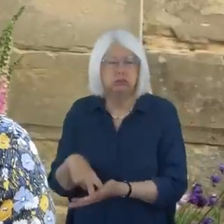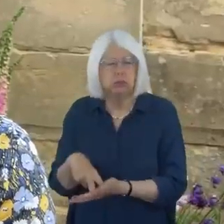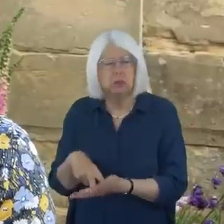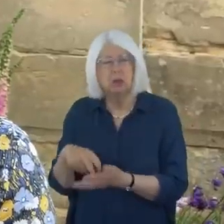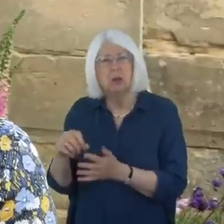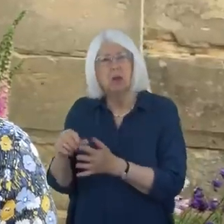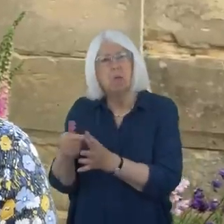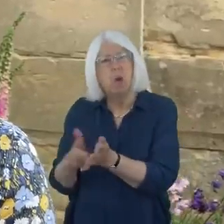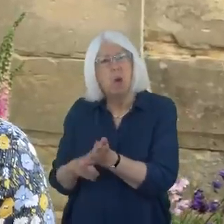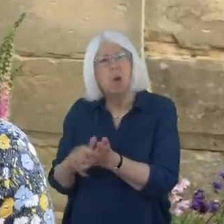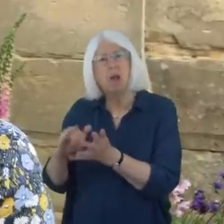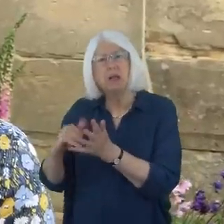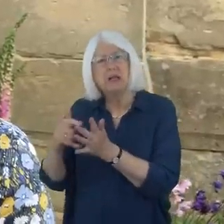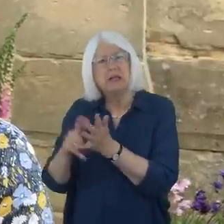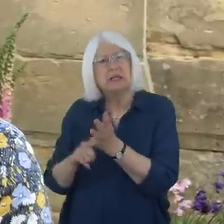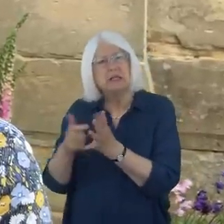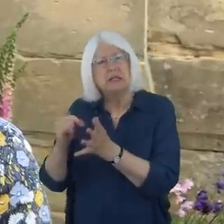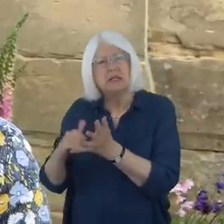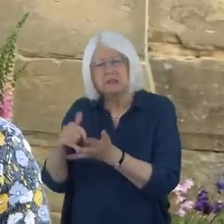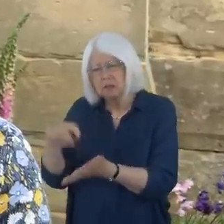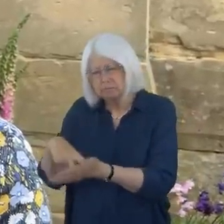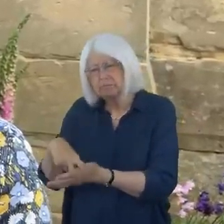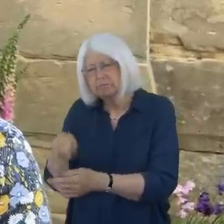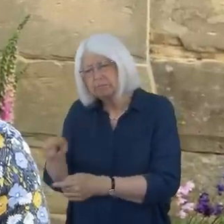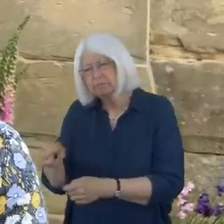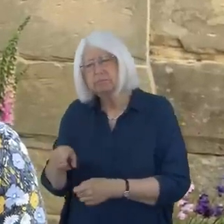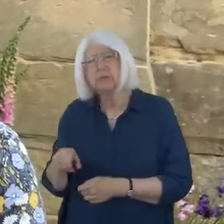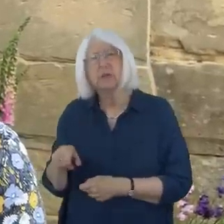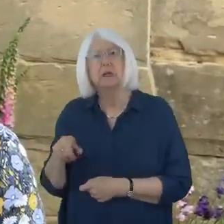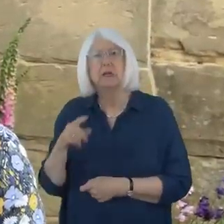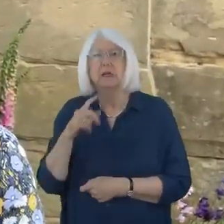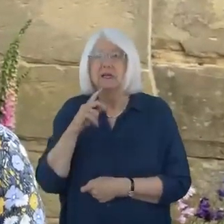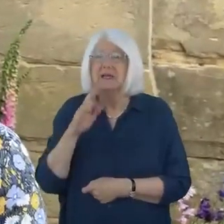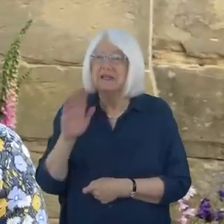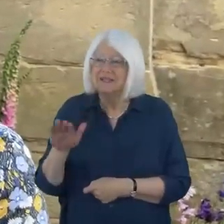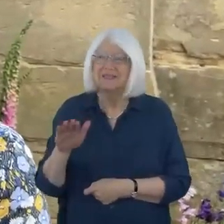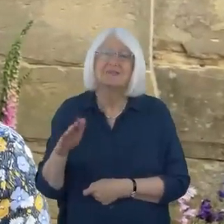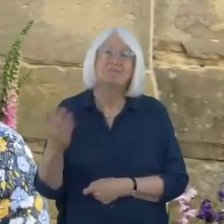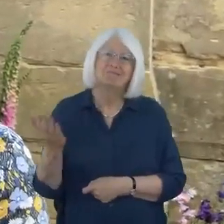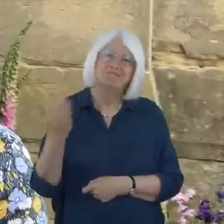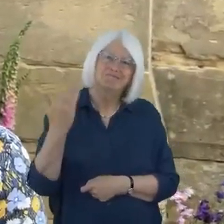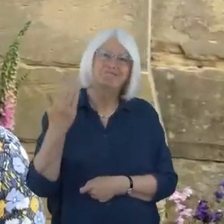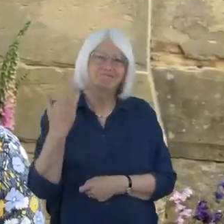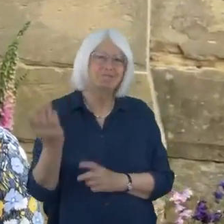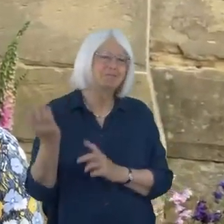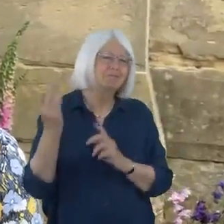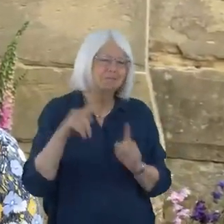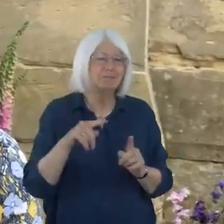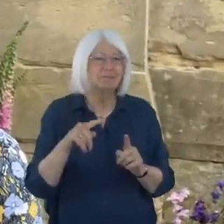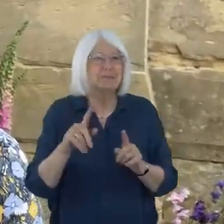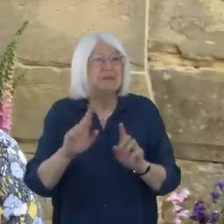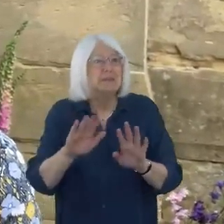Silas. Then they brought him outside and said, "Sirs,